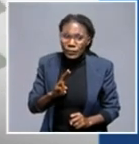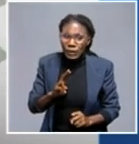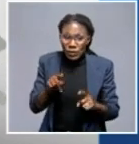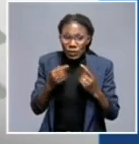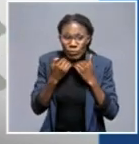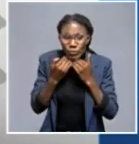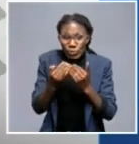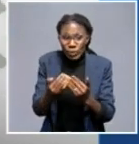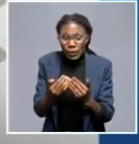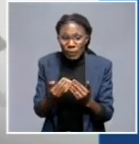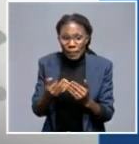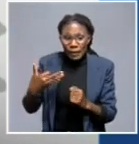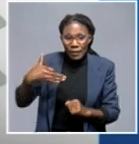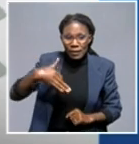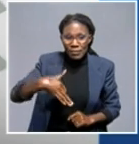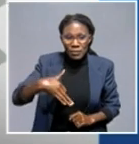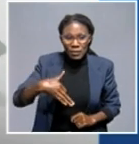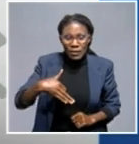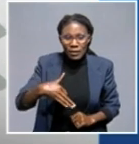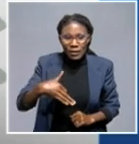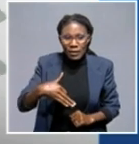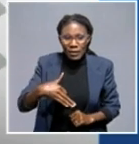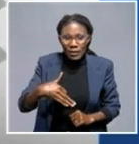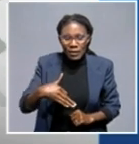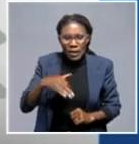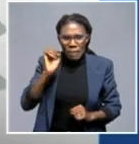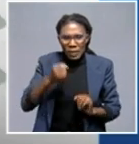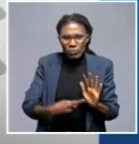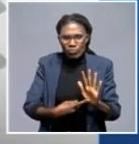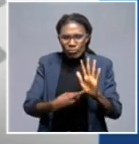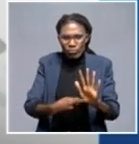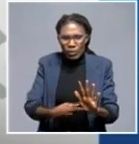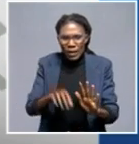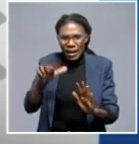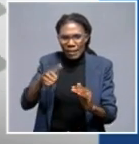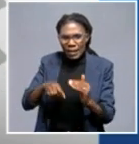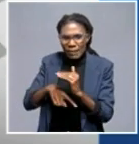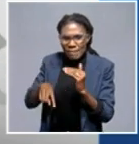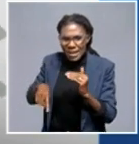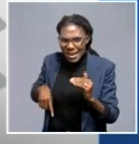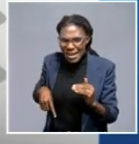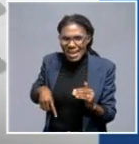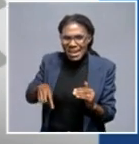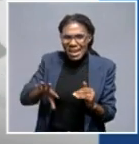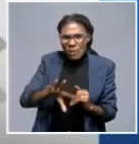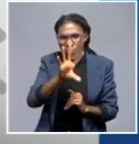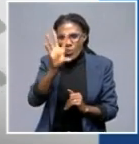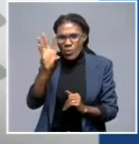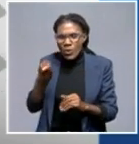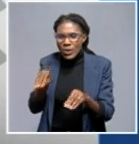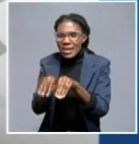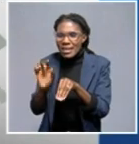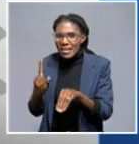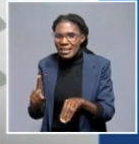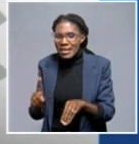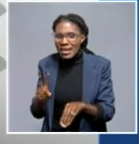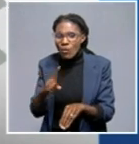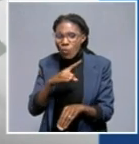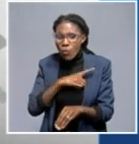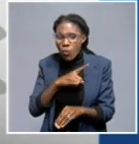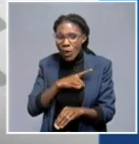that Namibians take an interest in what other African countries are doing. Indeed. To benefit from trade through